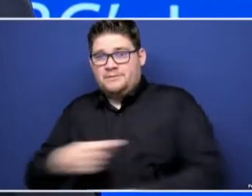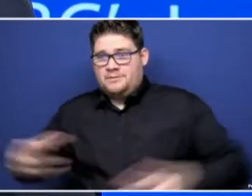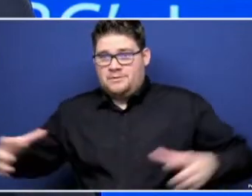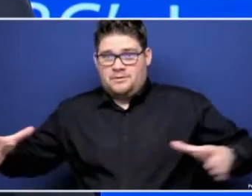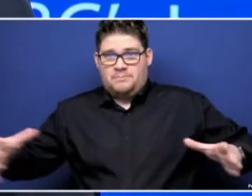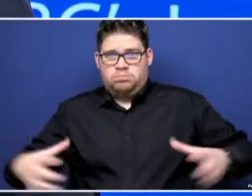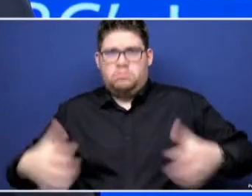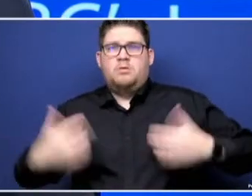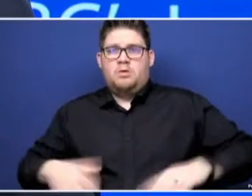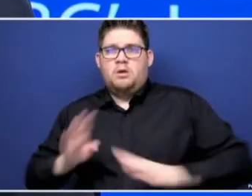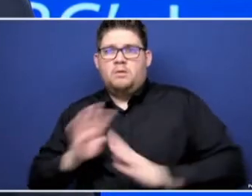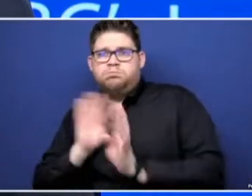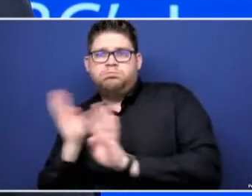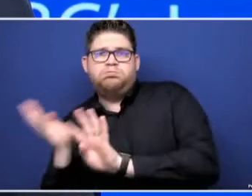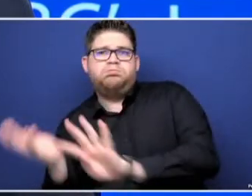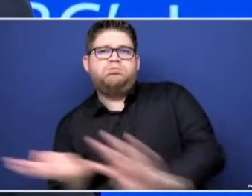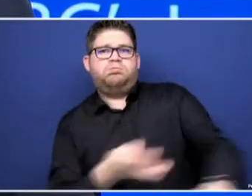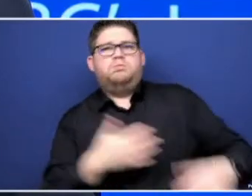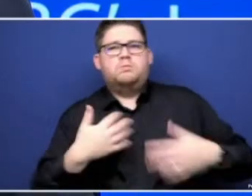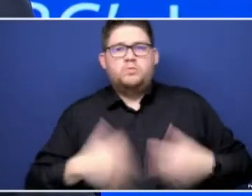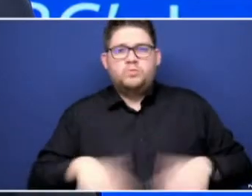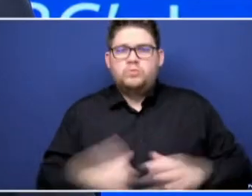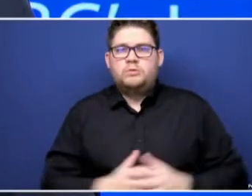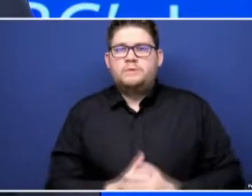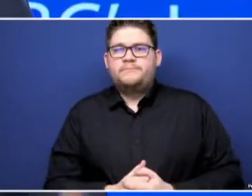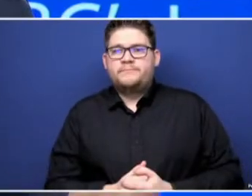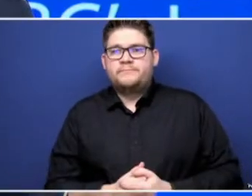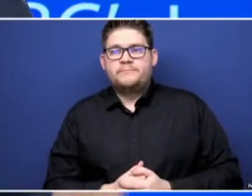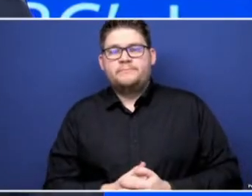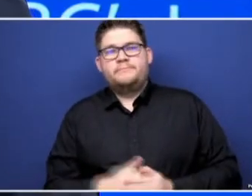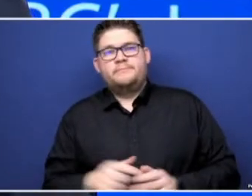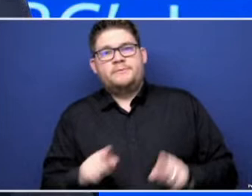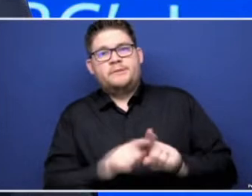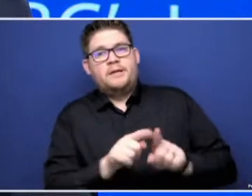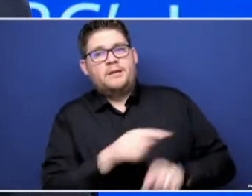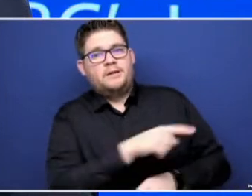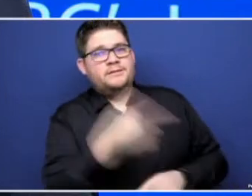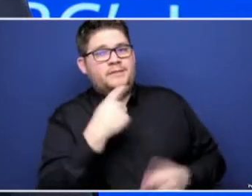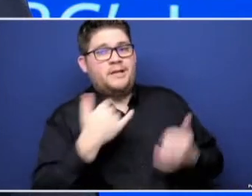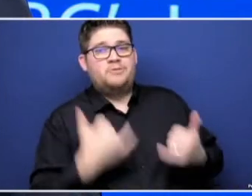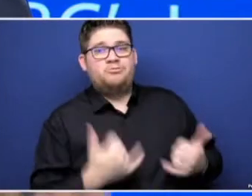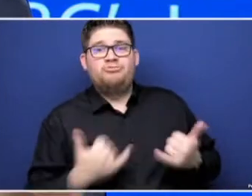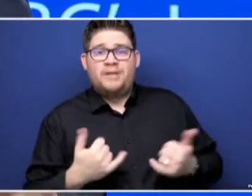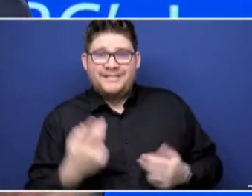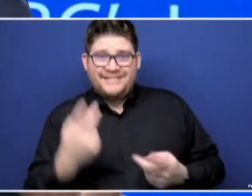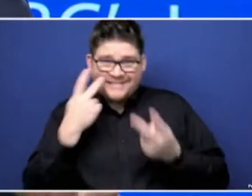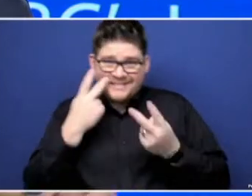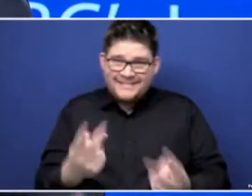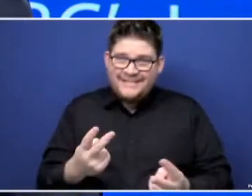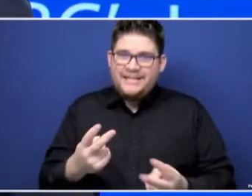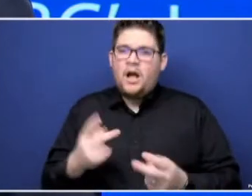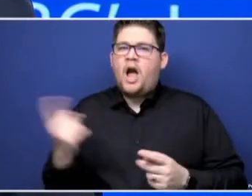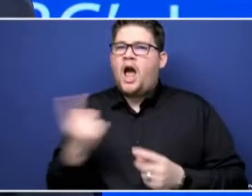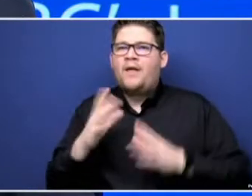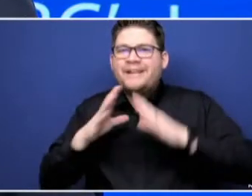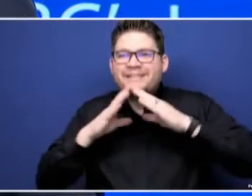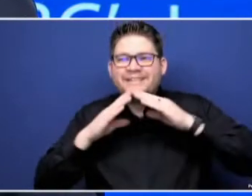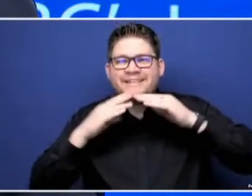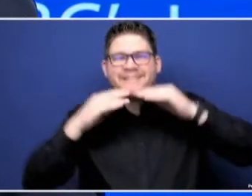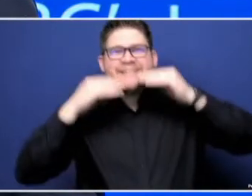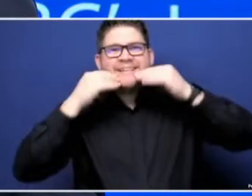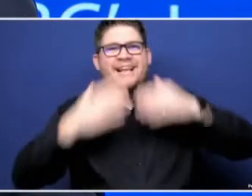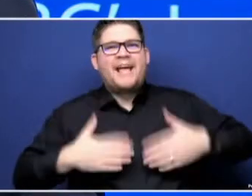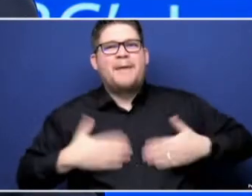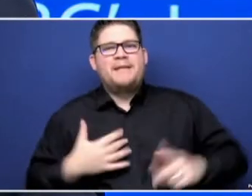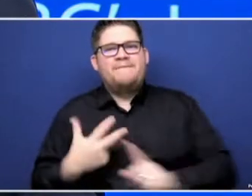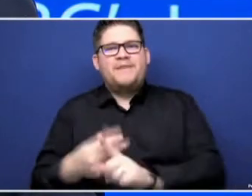that this is as seamless as it can possibly be. We know that during elections, for example, people are required to have